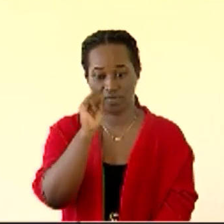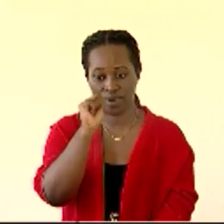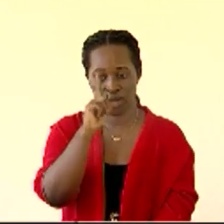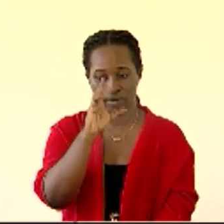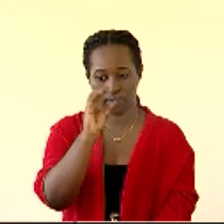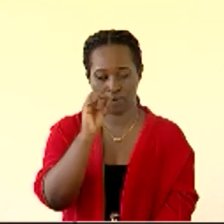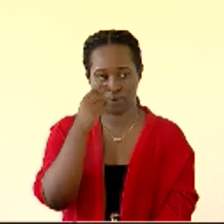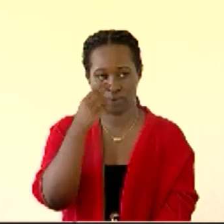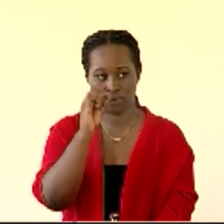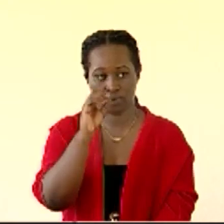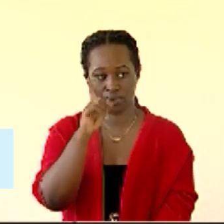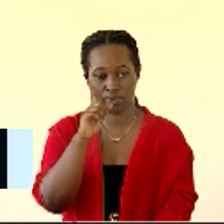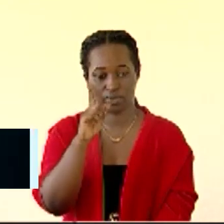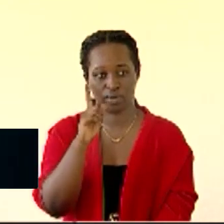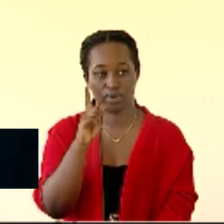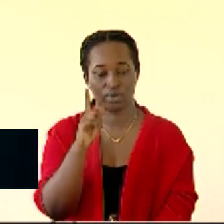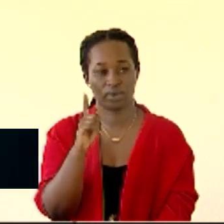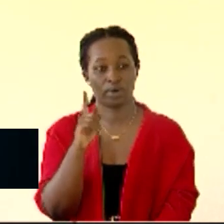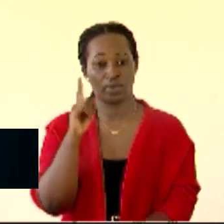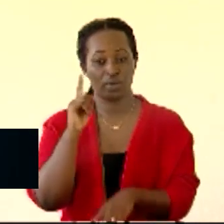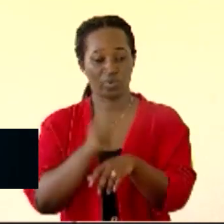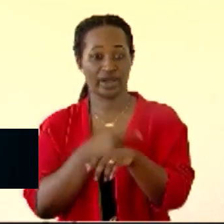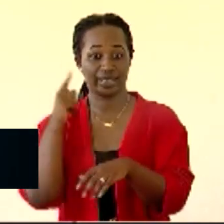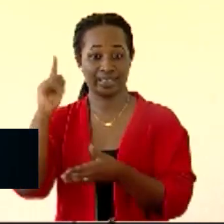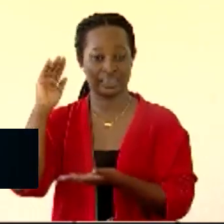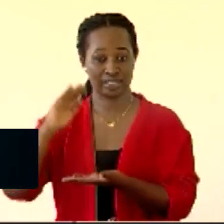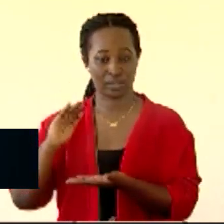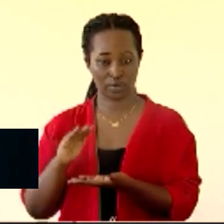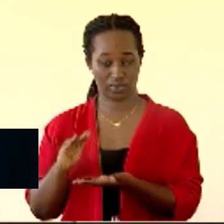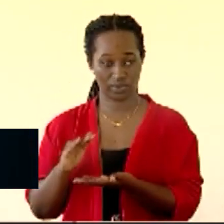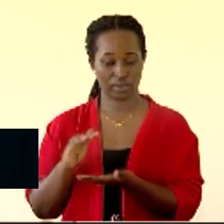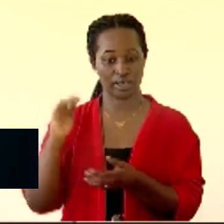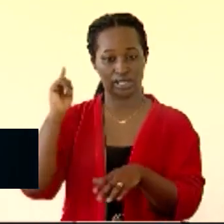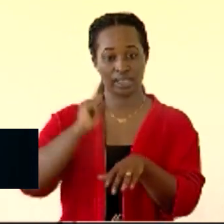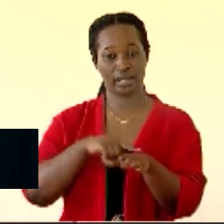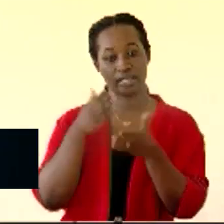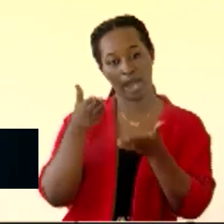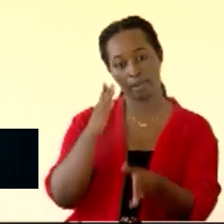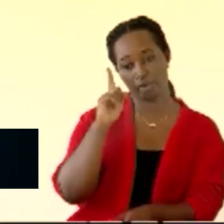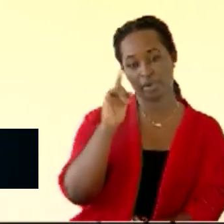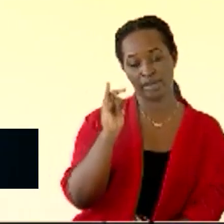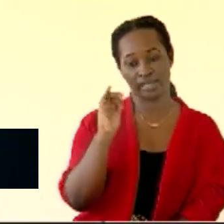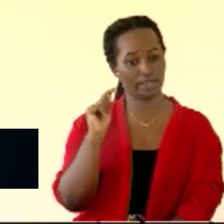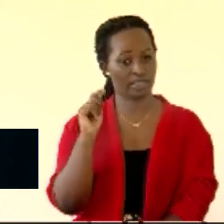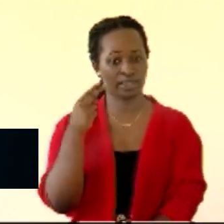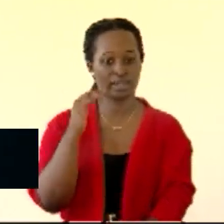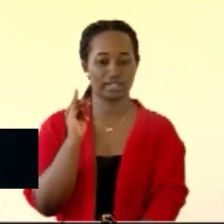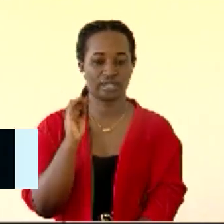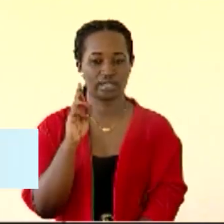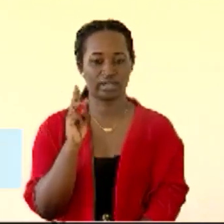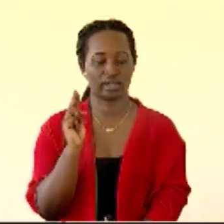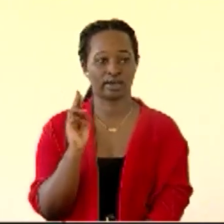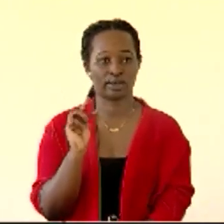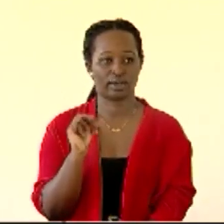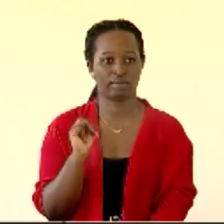is, now when this is reduced in presence of lithium aluminum hydride, one of